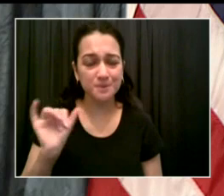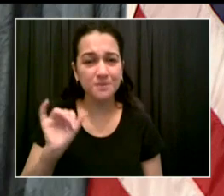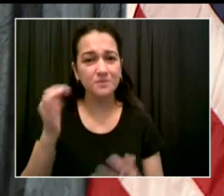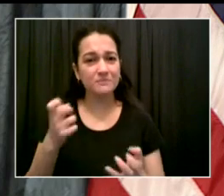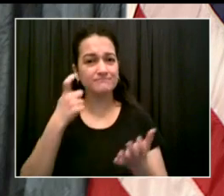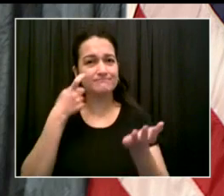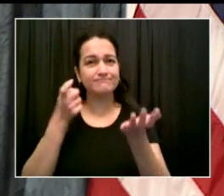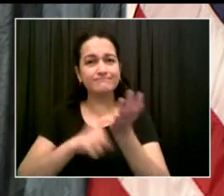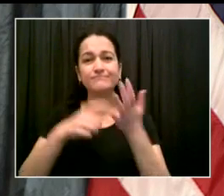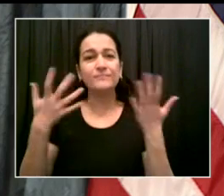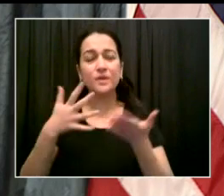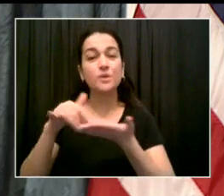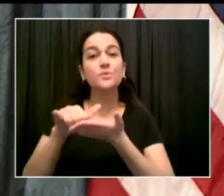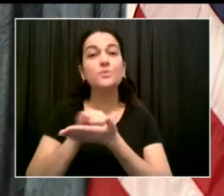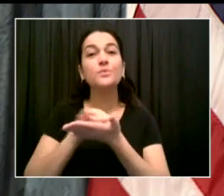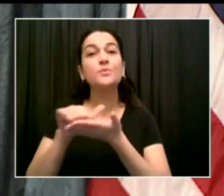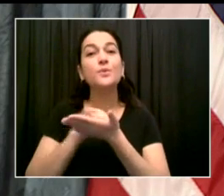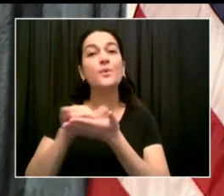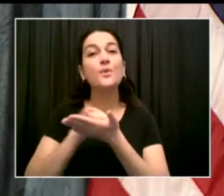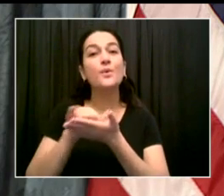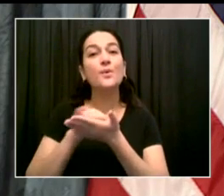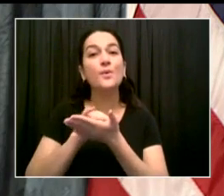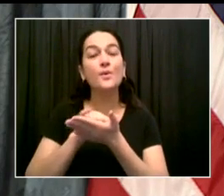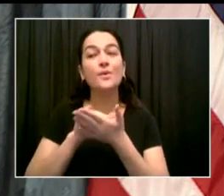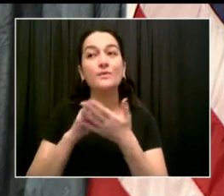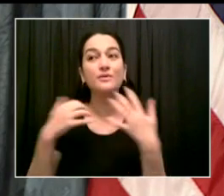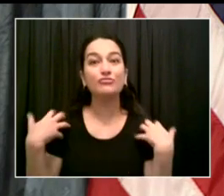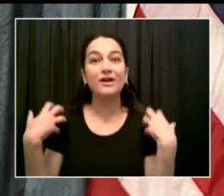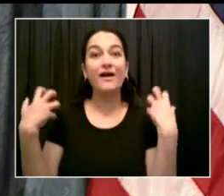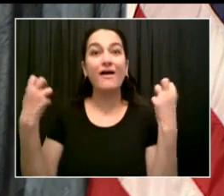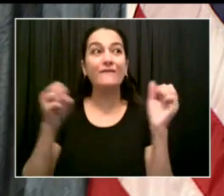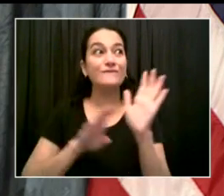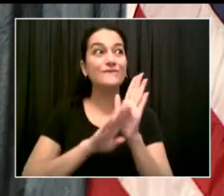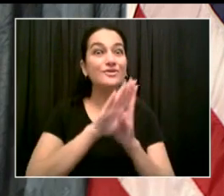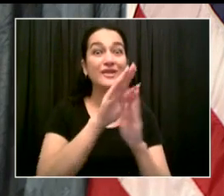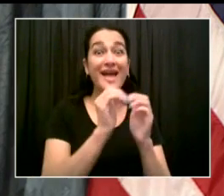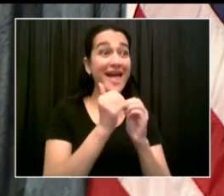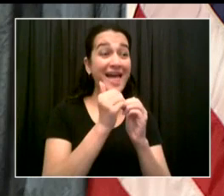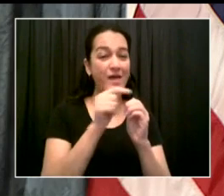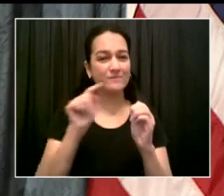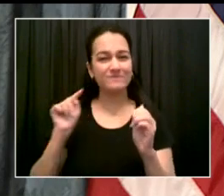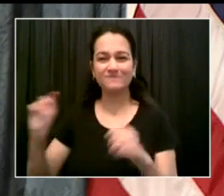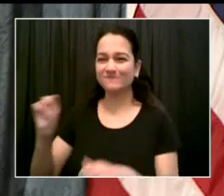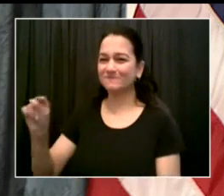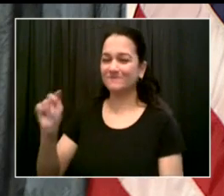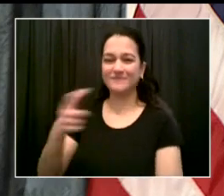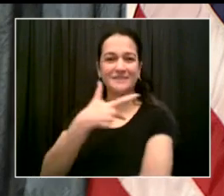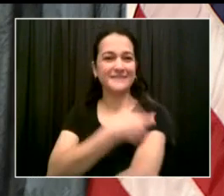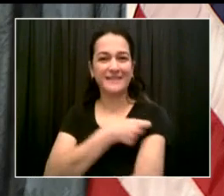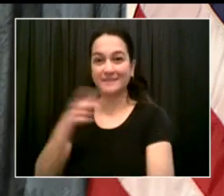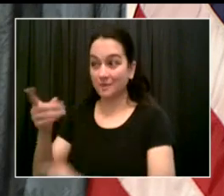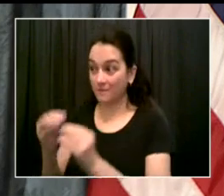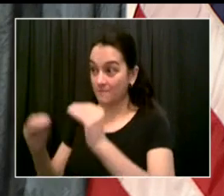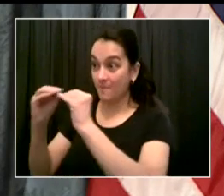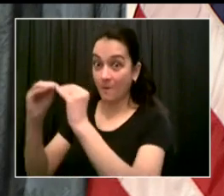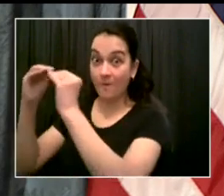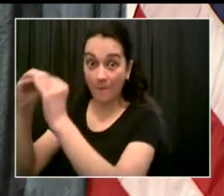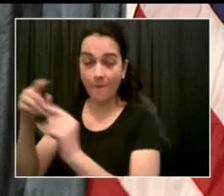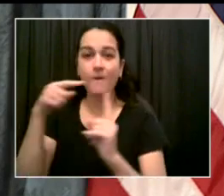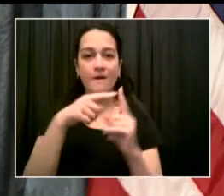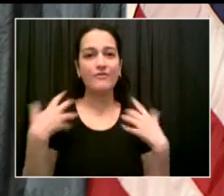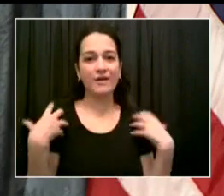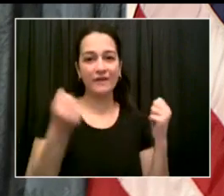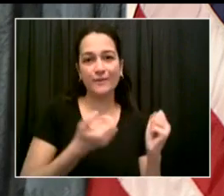is implementing the COVID safety requirement. As you heard, this process entails showing proof of